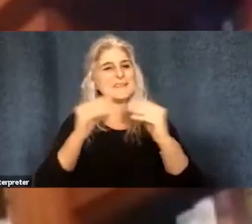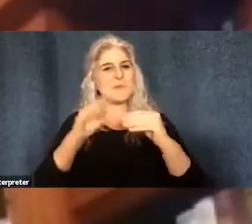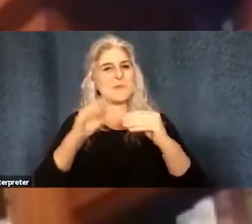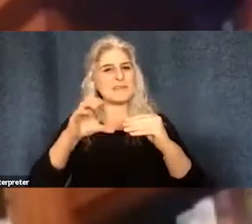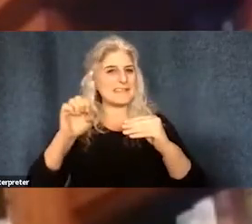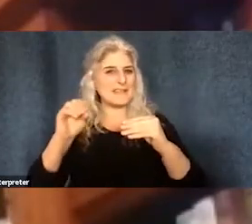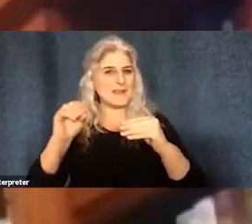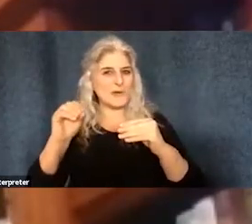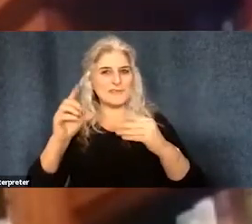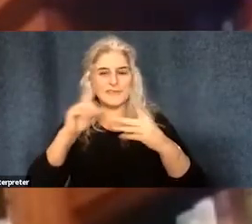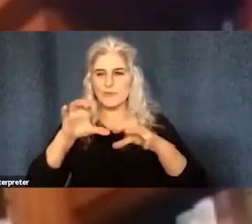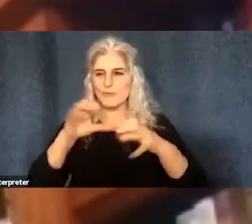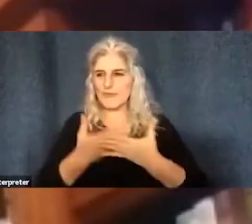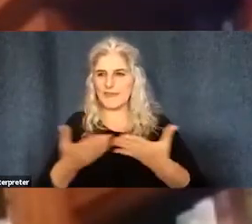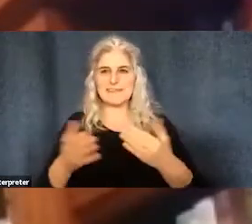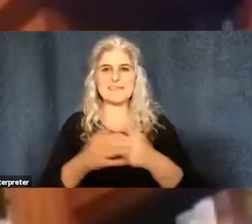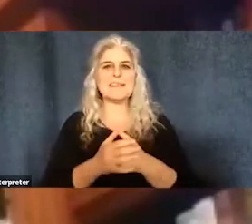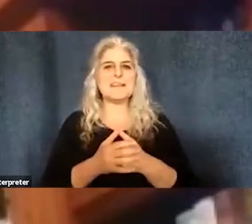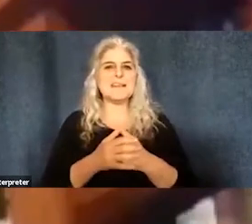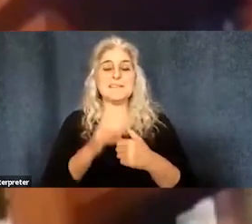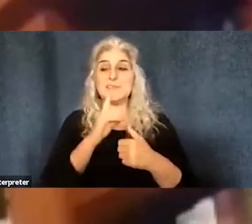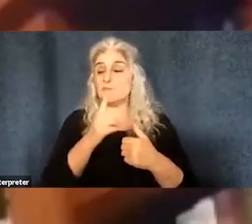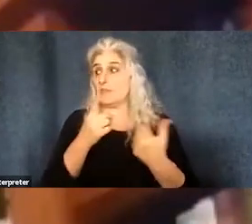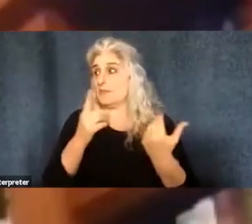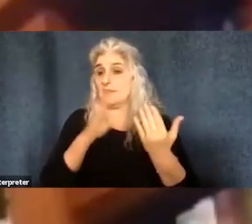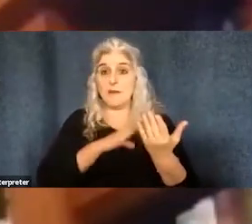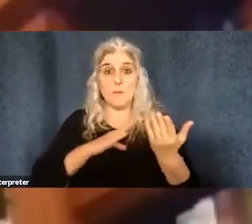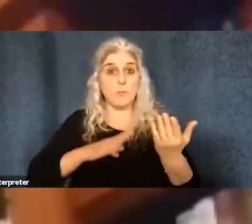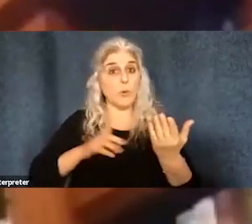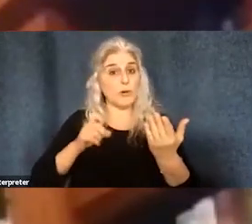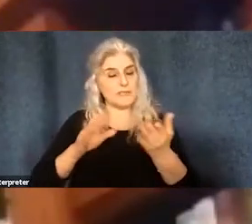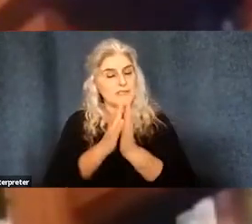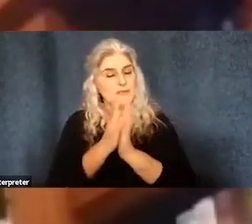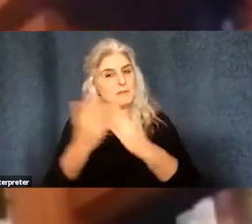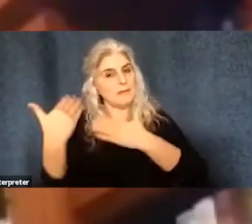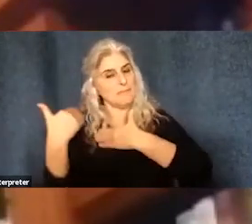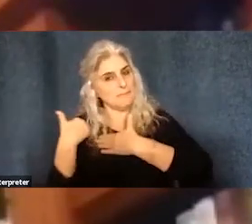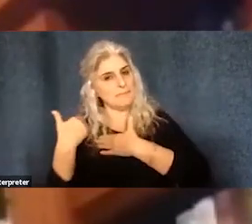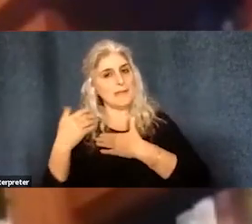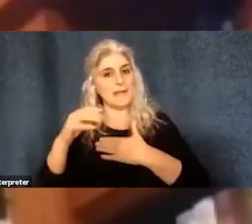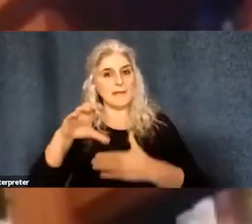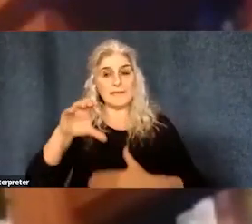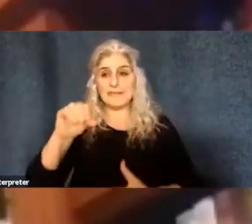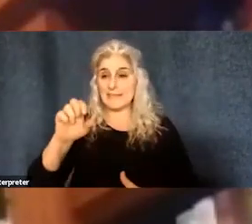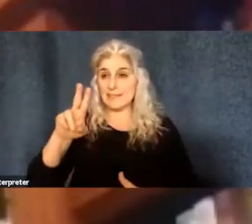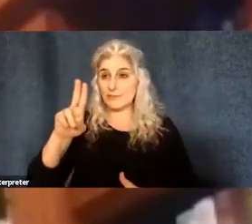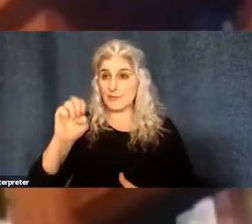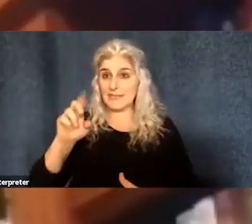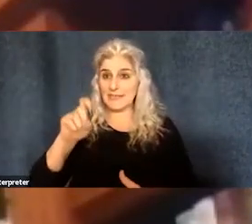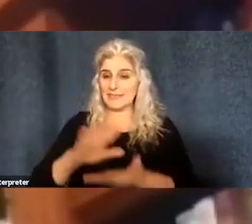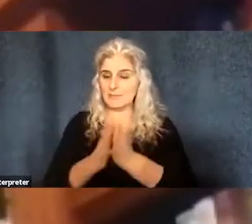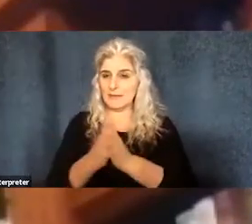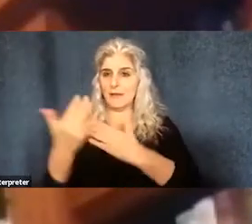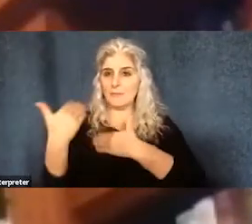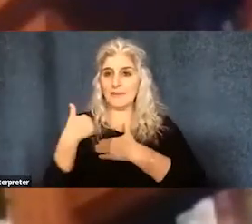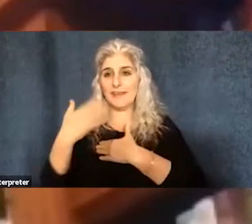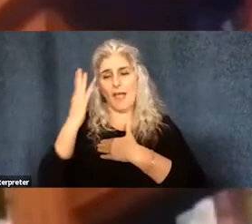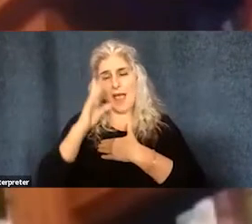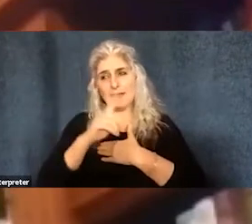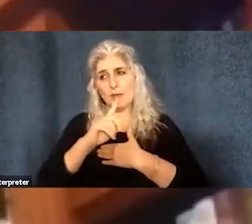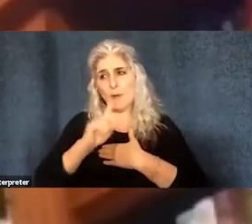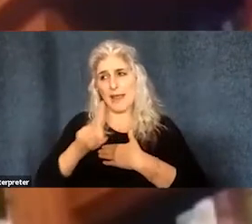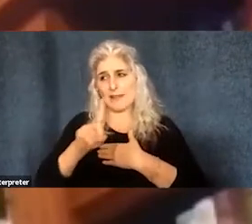that, because that is accountability. So boards have to be accountable. The C-suite has to be accountable. And to the long-winded answer to your question,